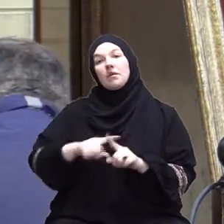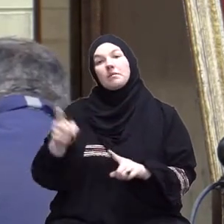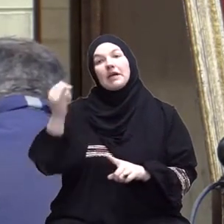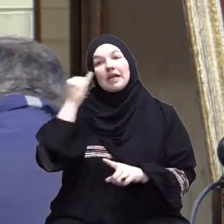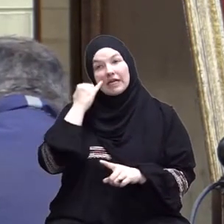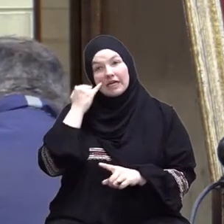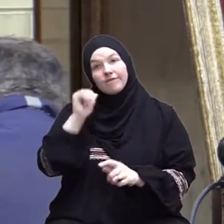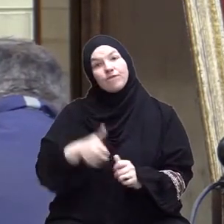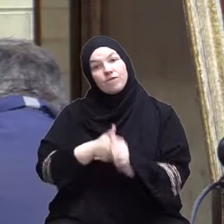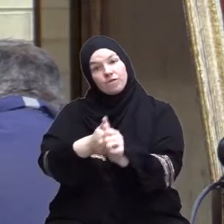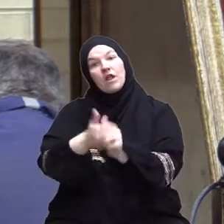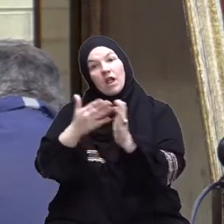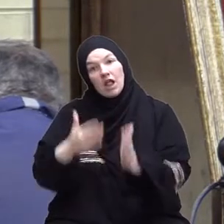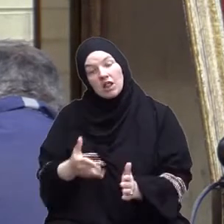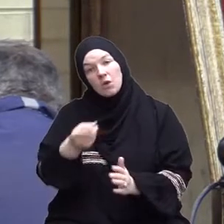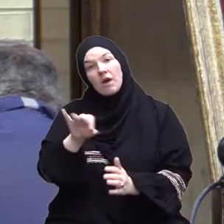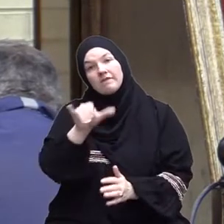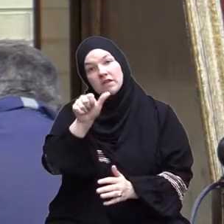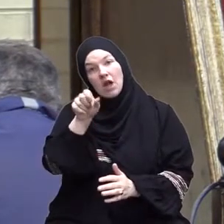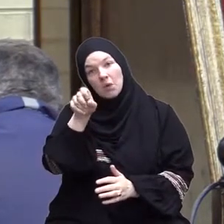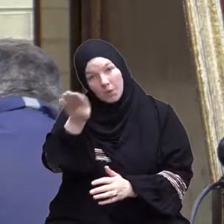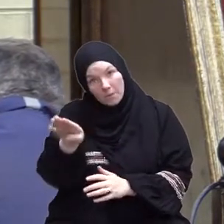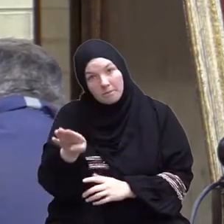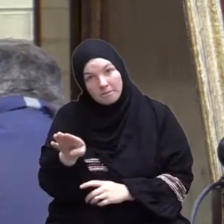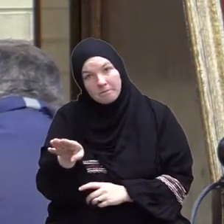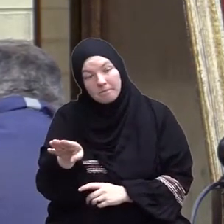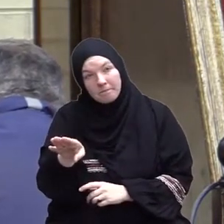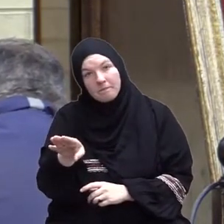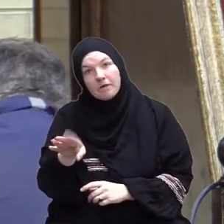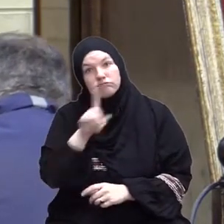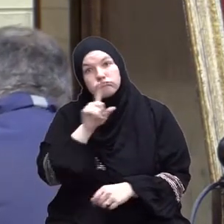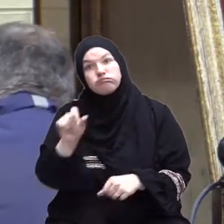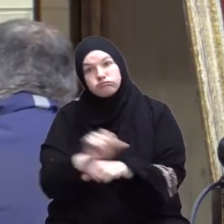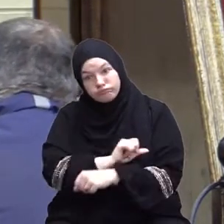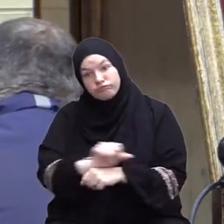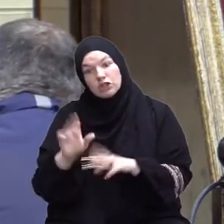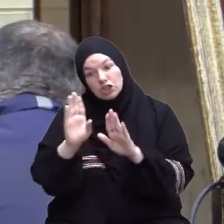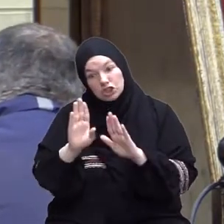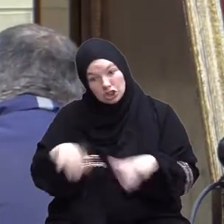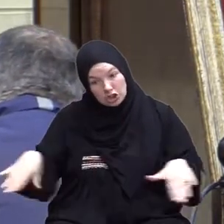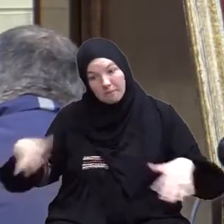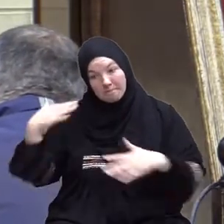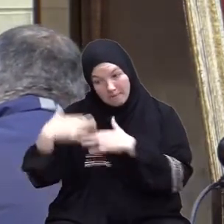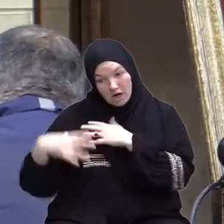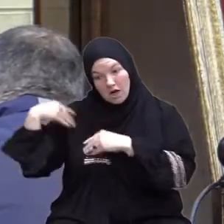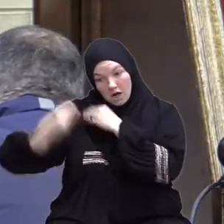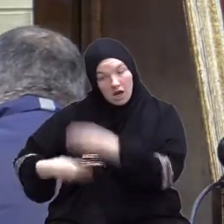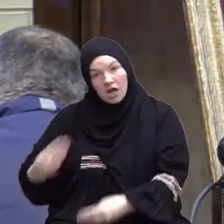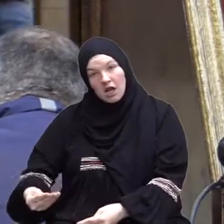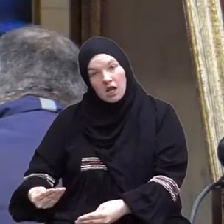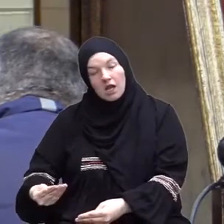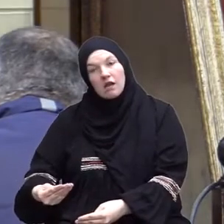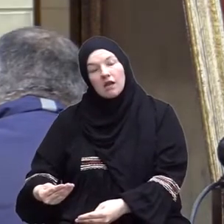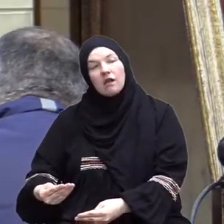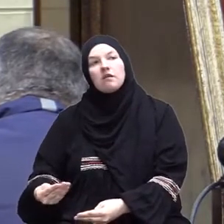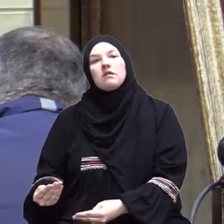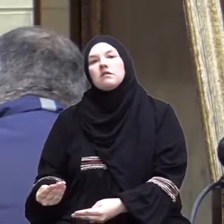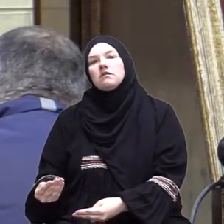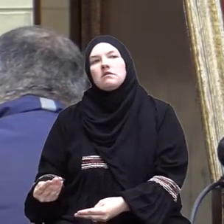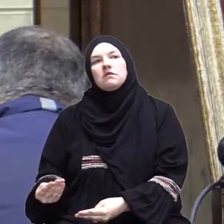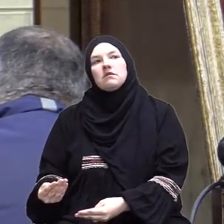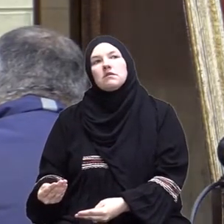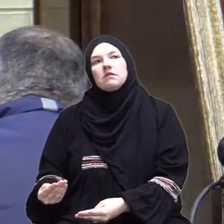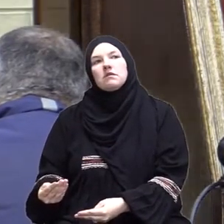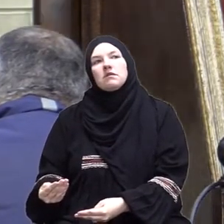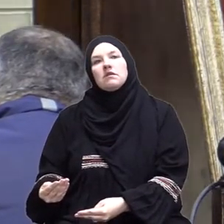be followers of Yaqub and as such legitimate children of his, it doesn't mean they are